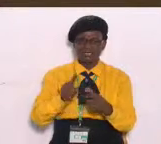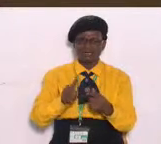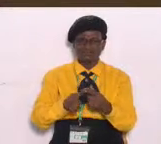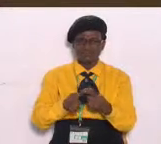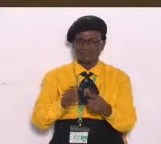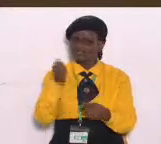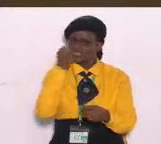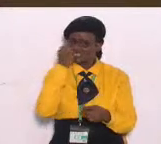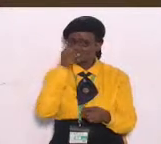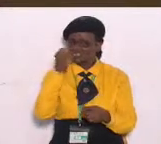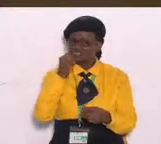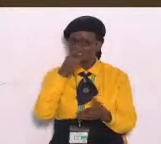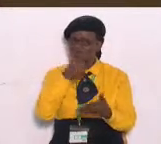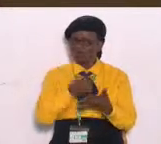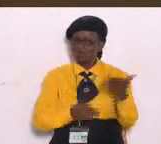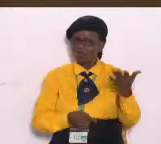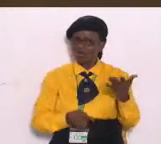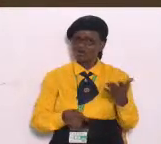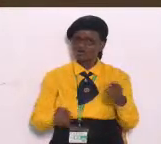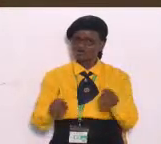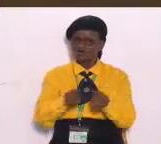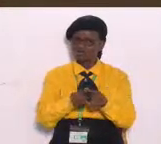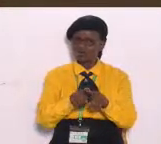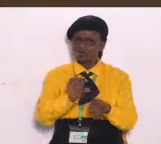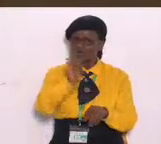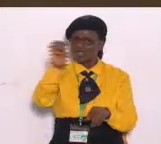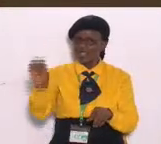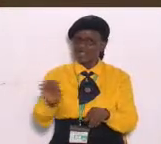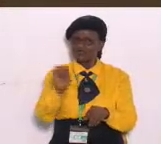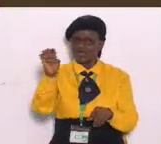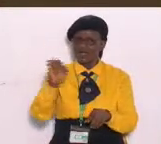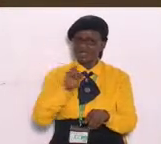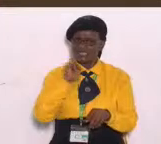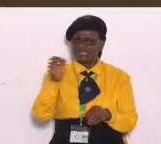eat whatever is left in the city